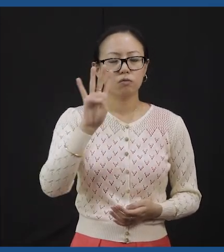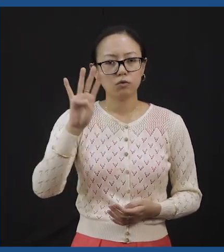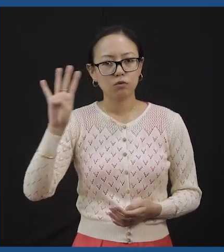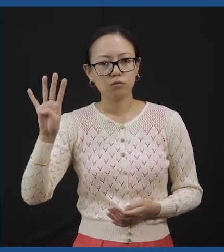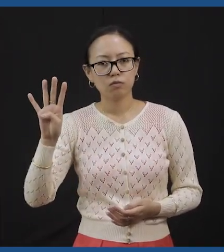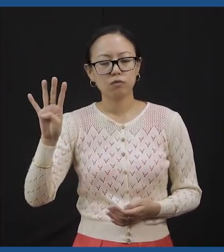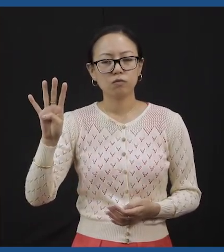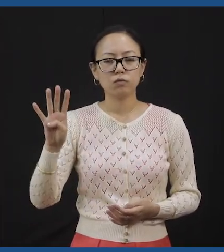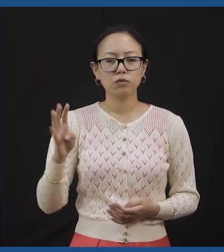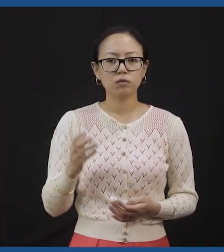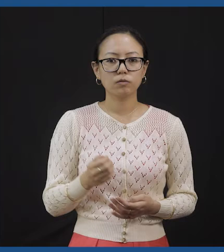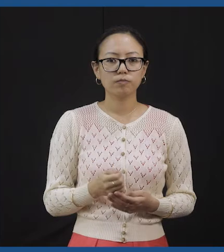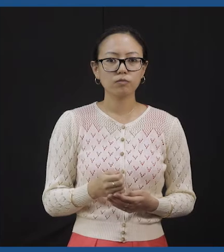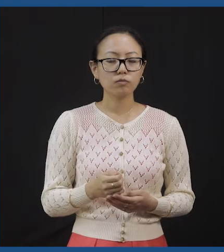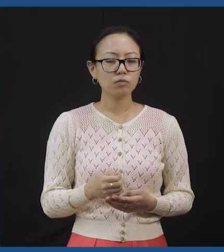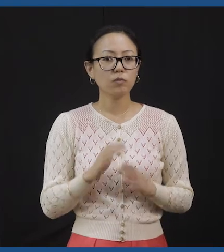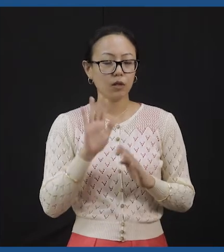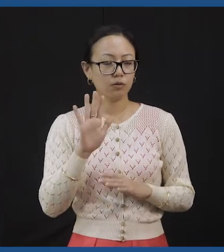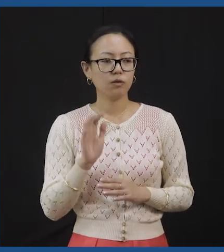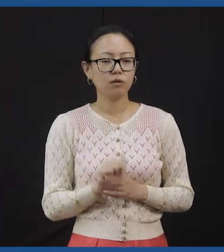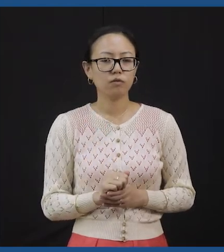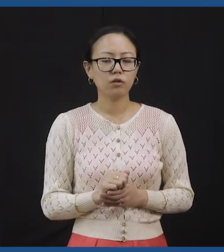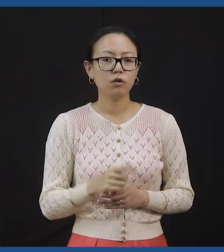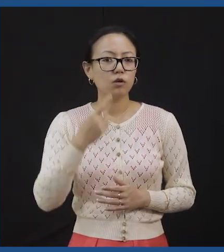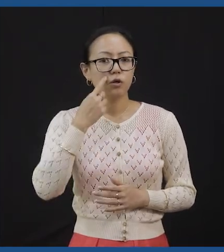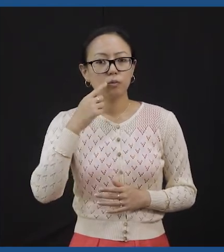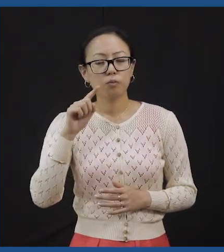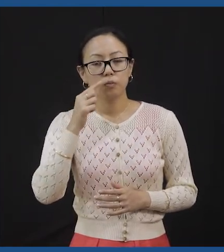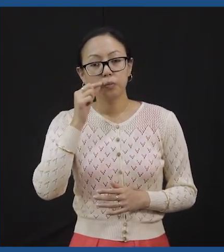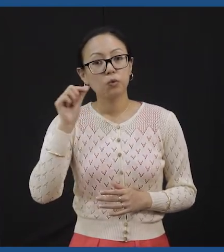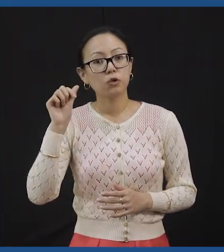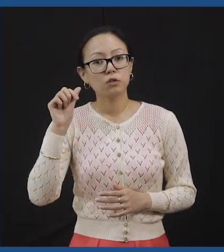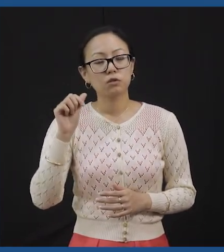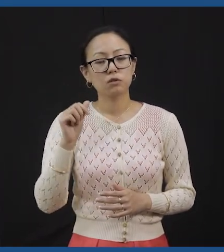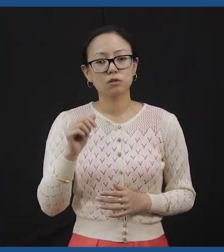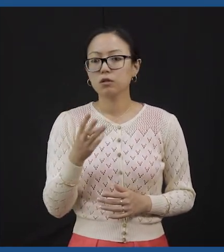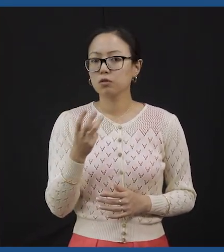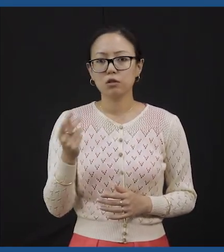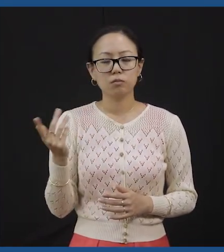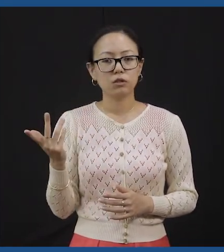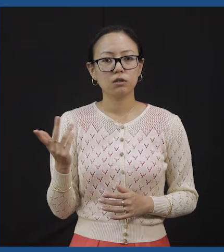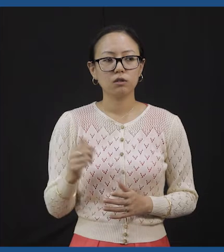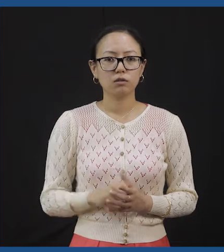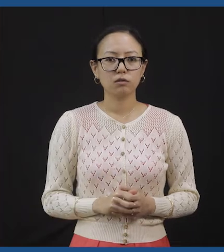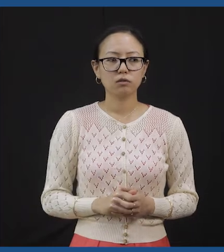boys are there. To find it out this one, we will subtract 144 students